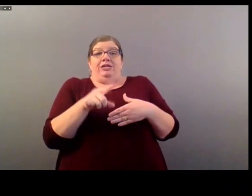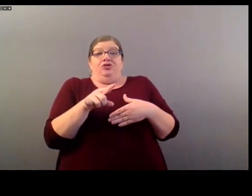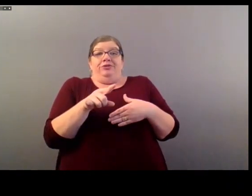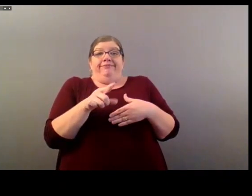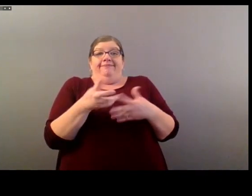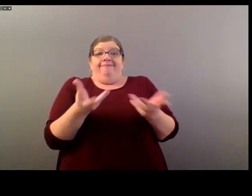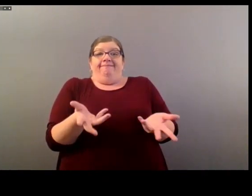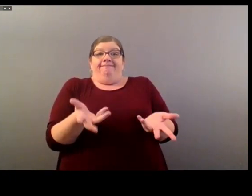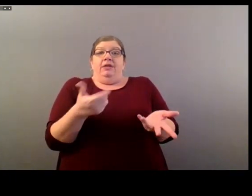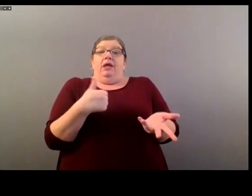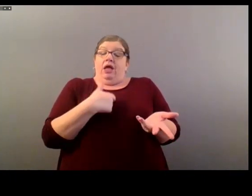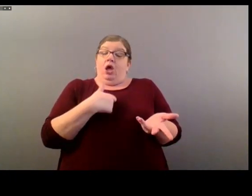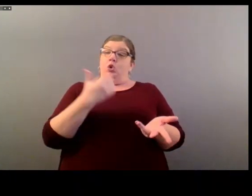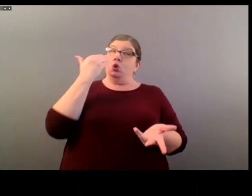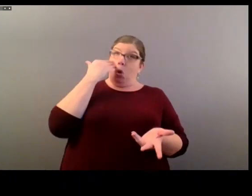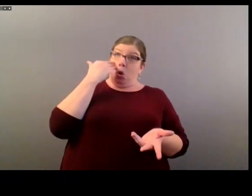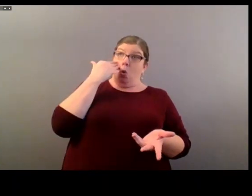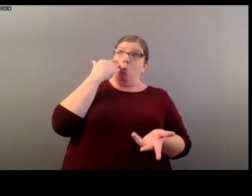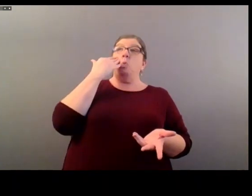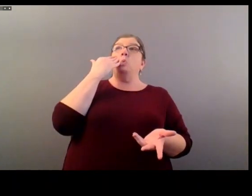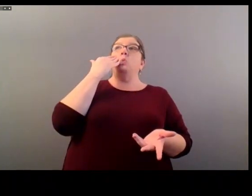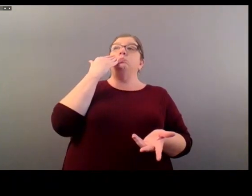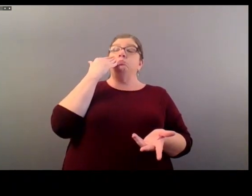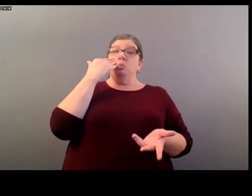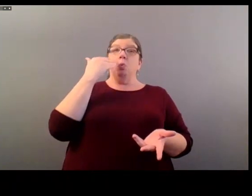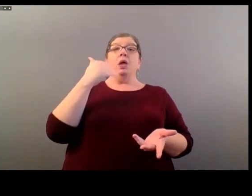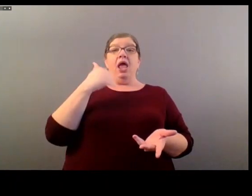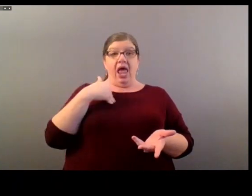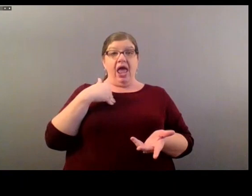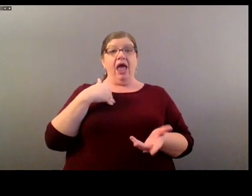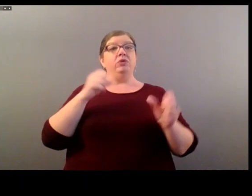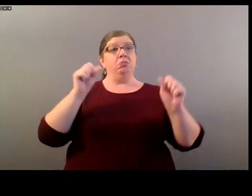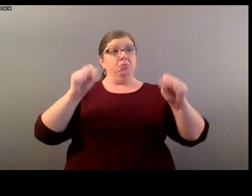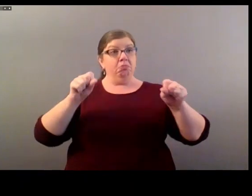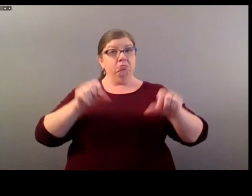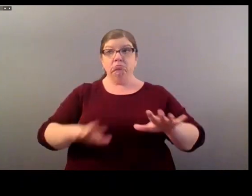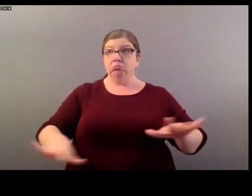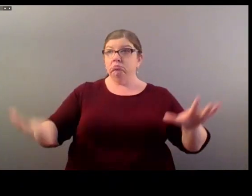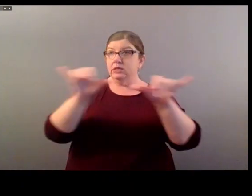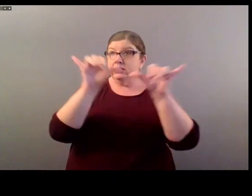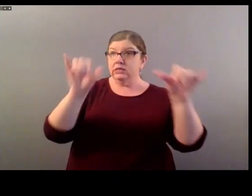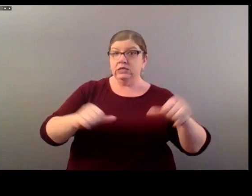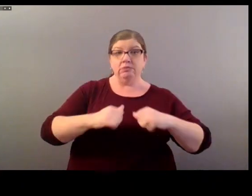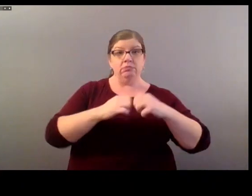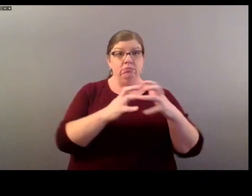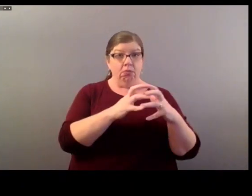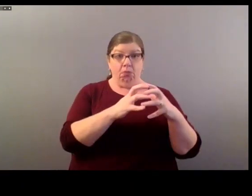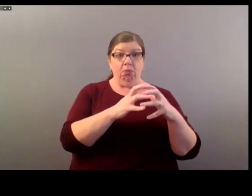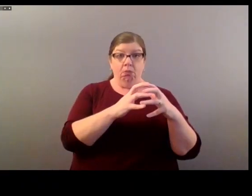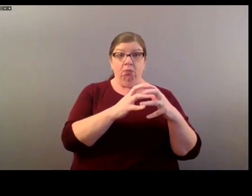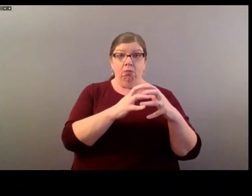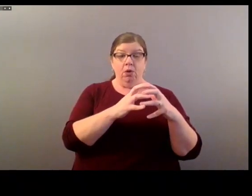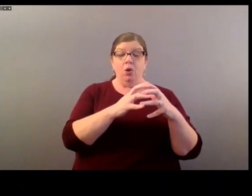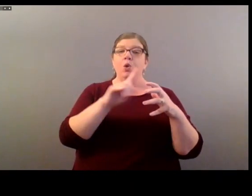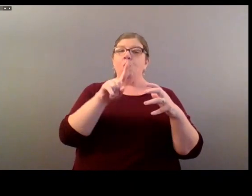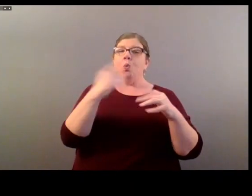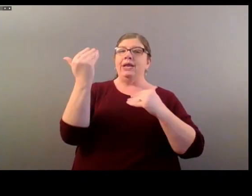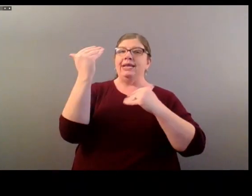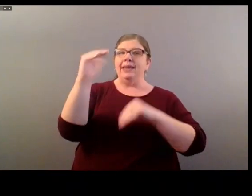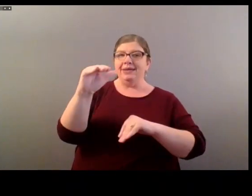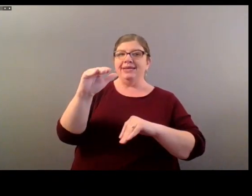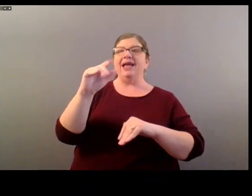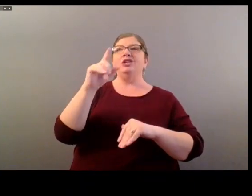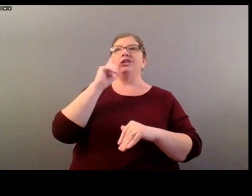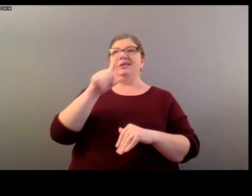am certain that we have the infrastructure. The only limitation is the receipt